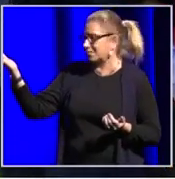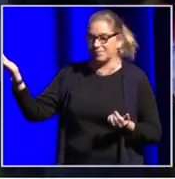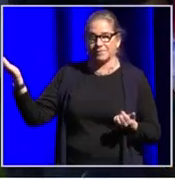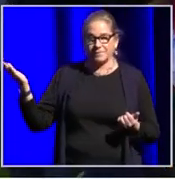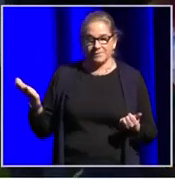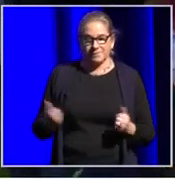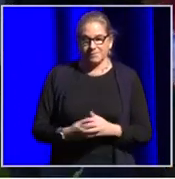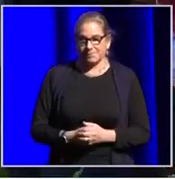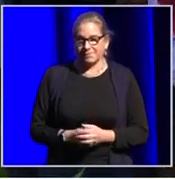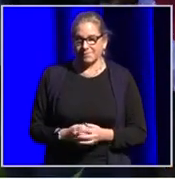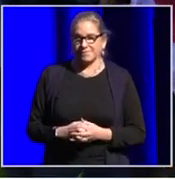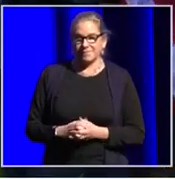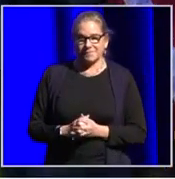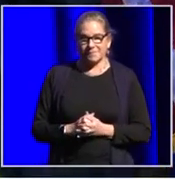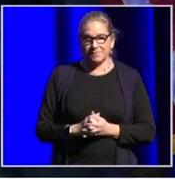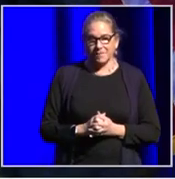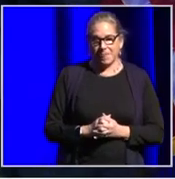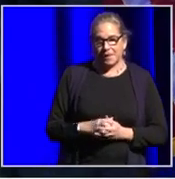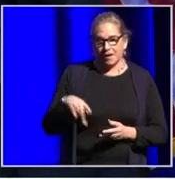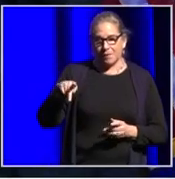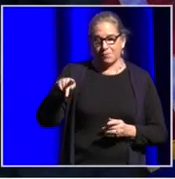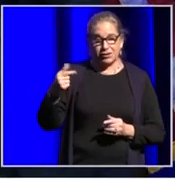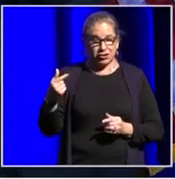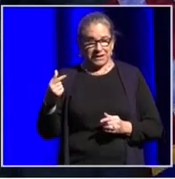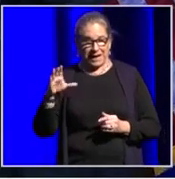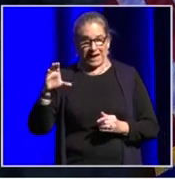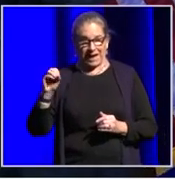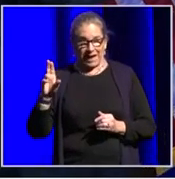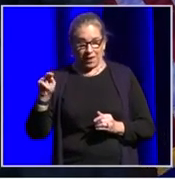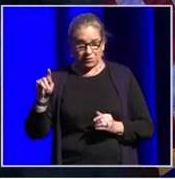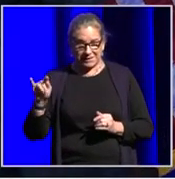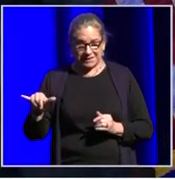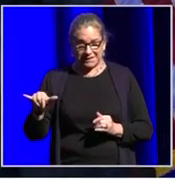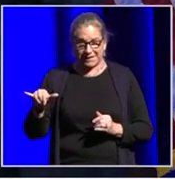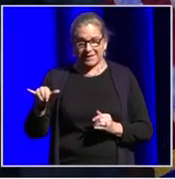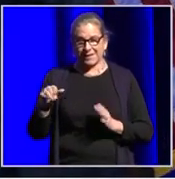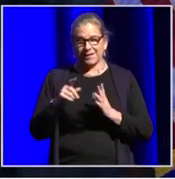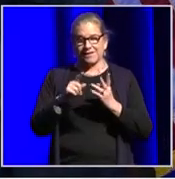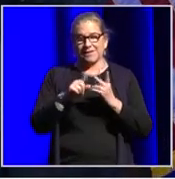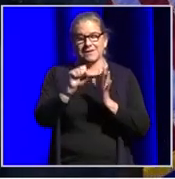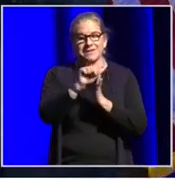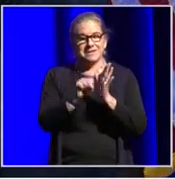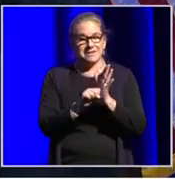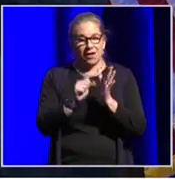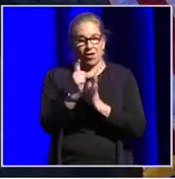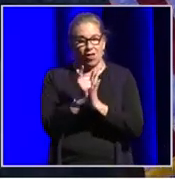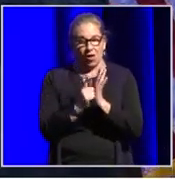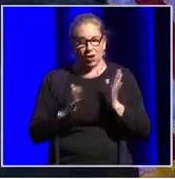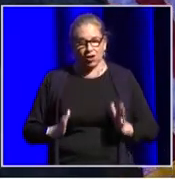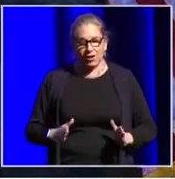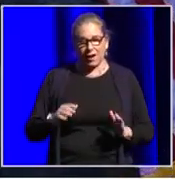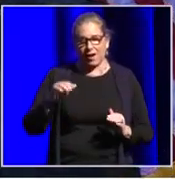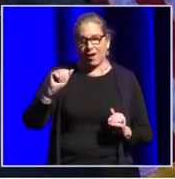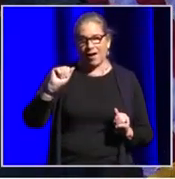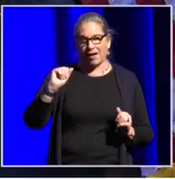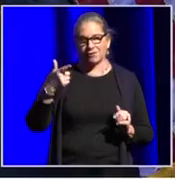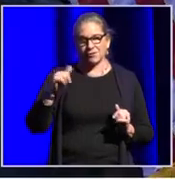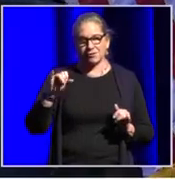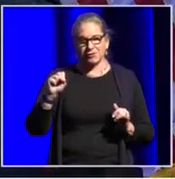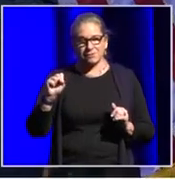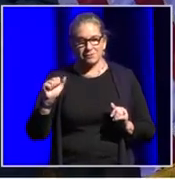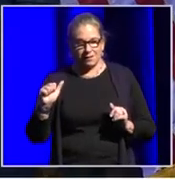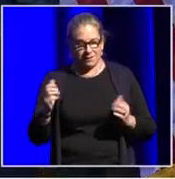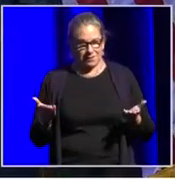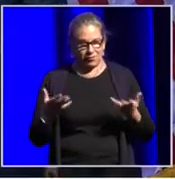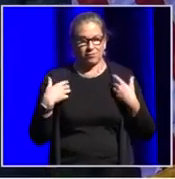And the Prince George's County State's Attorney, Aisha Braveboy. Where is she? There she is